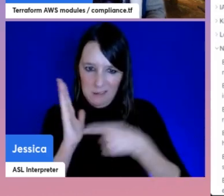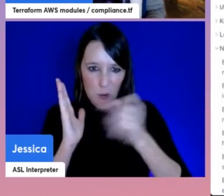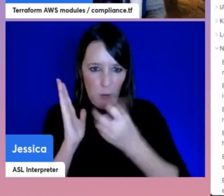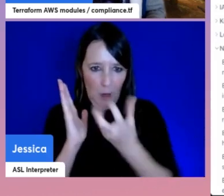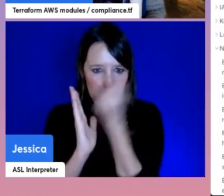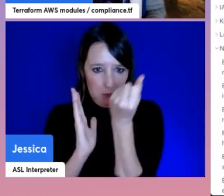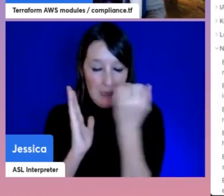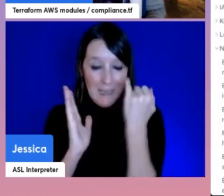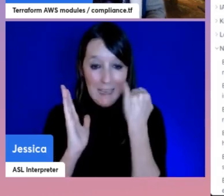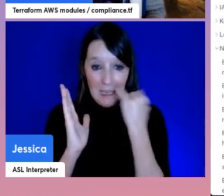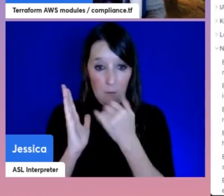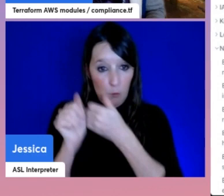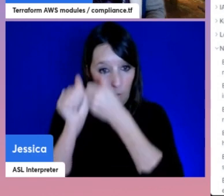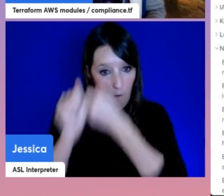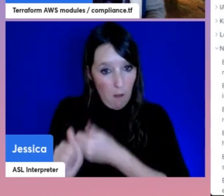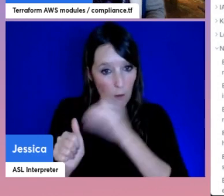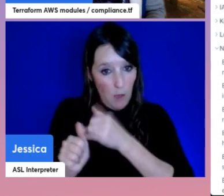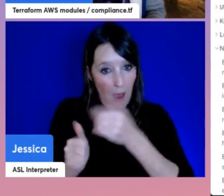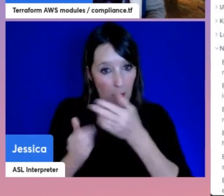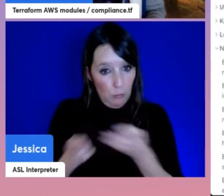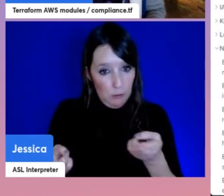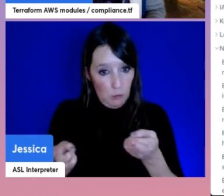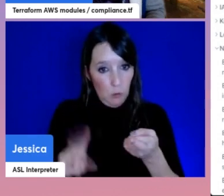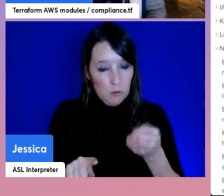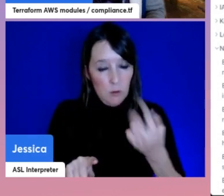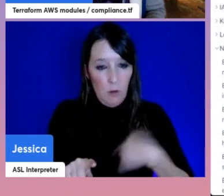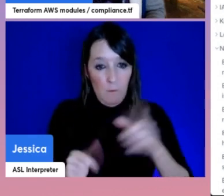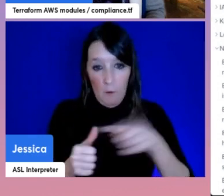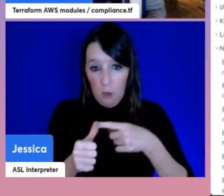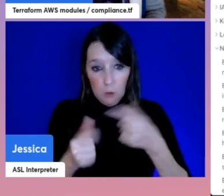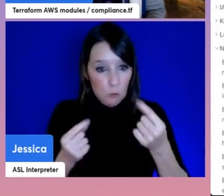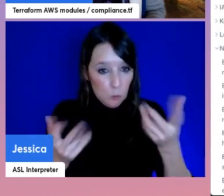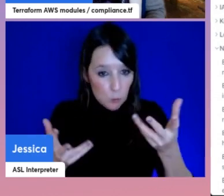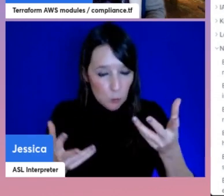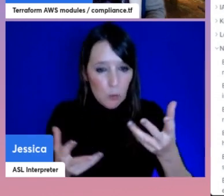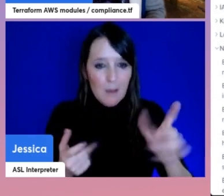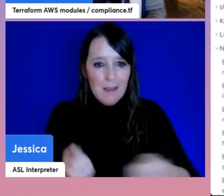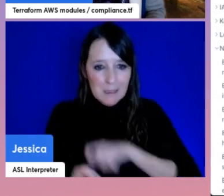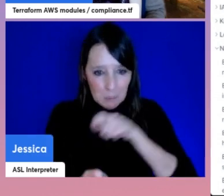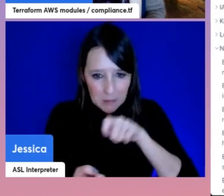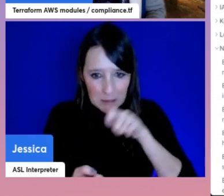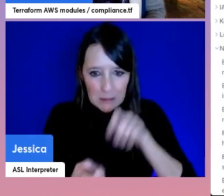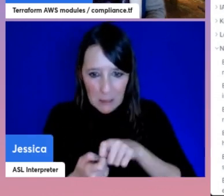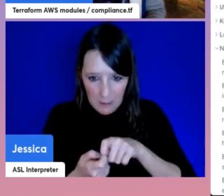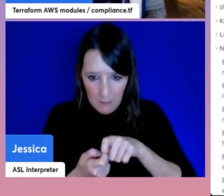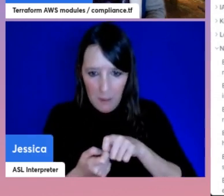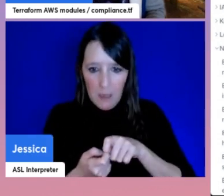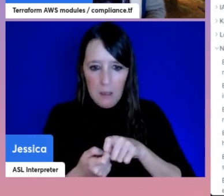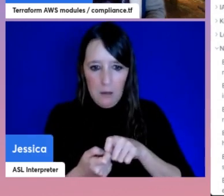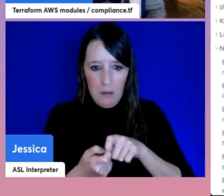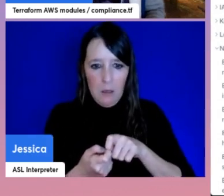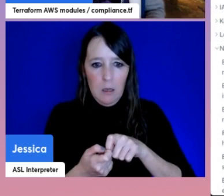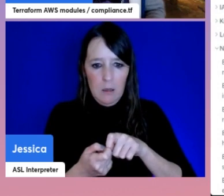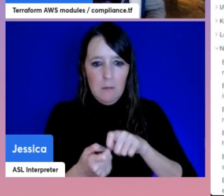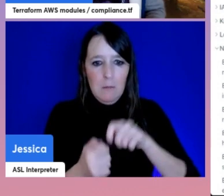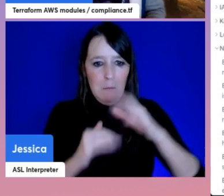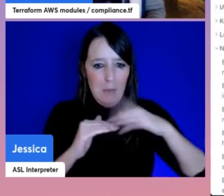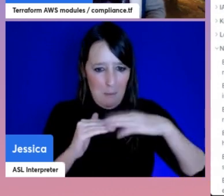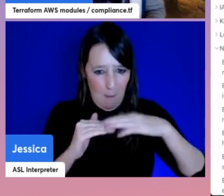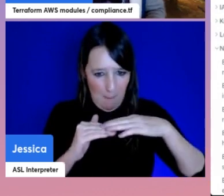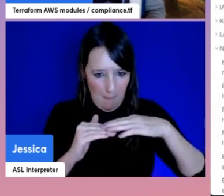resource, then what you need to do is that you need to specify minimum protocol version. So that's what you